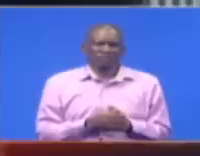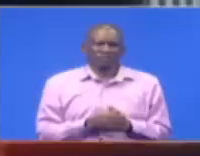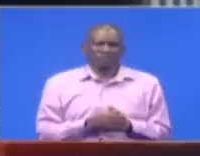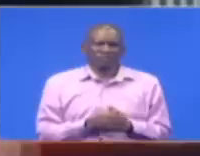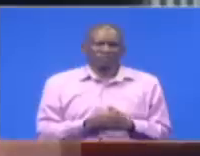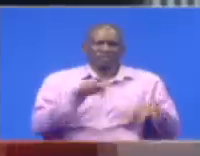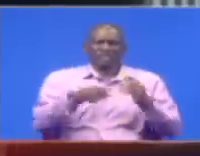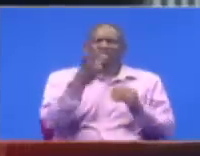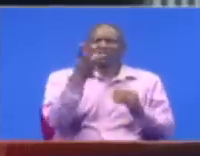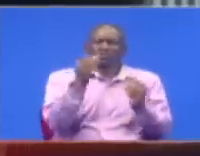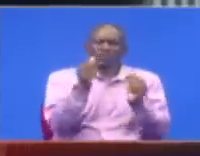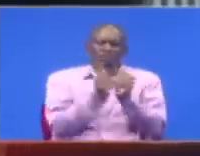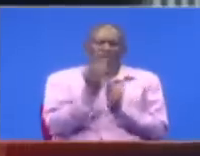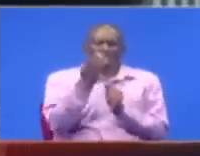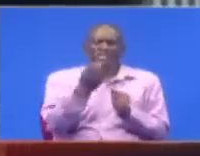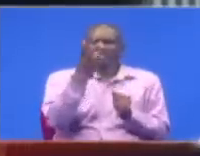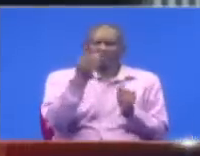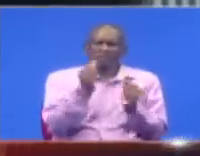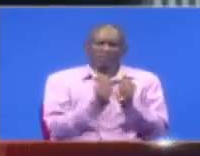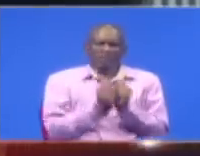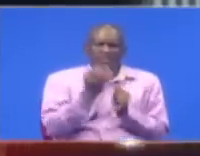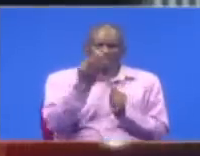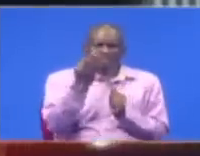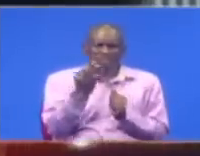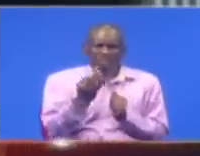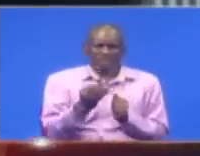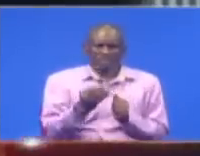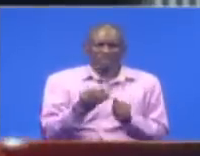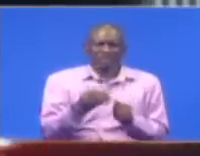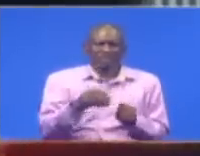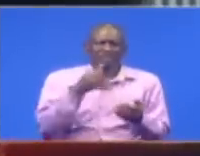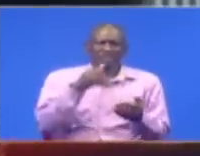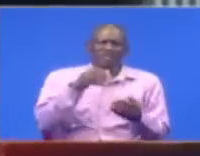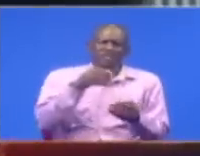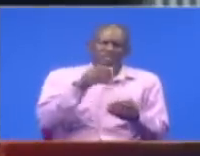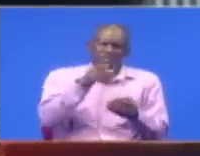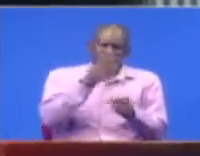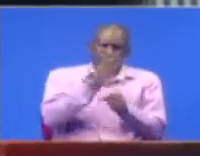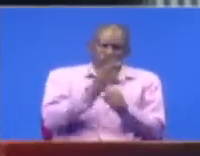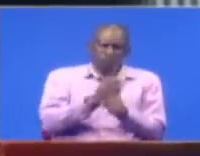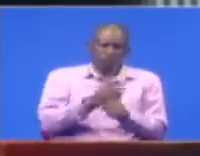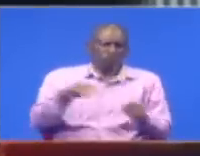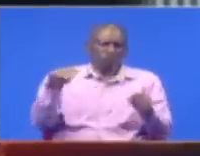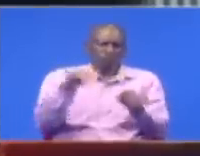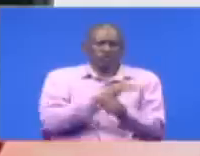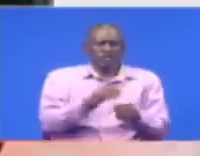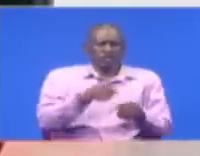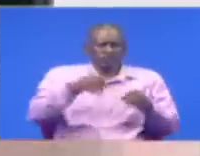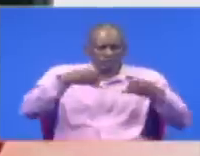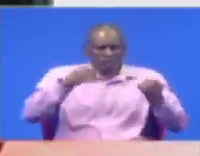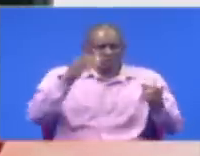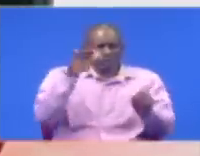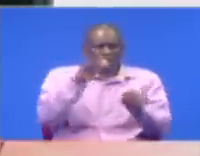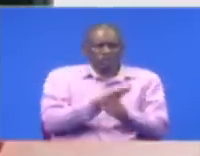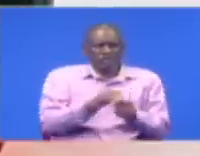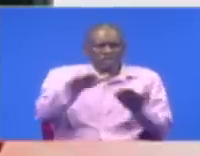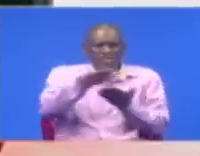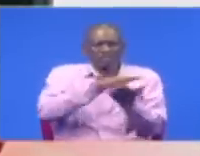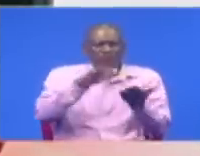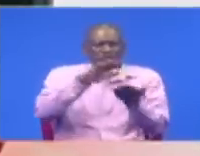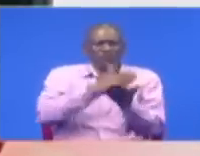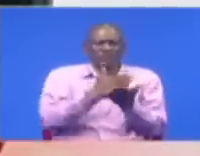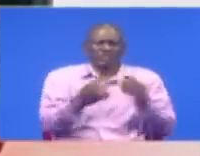in 2013, it was applied fully. It's on the basis of